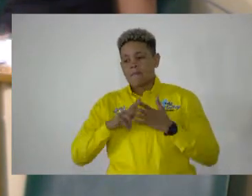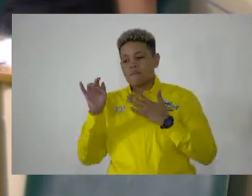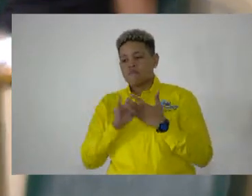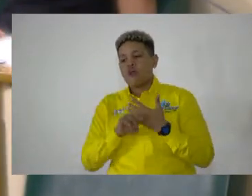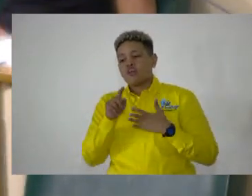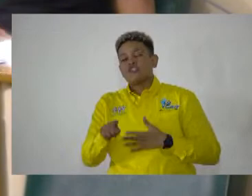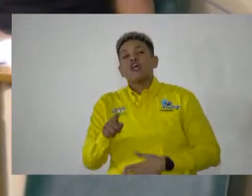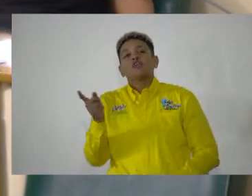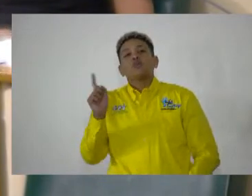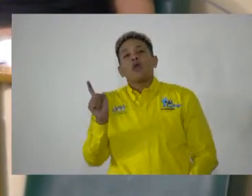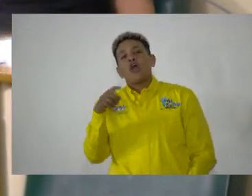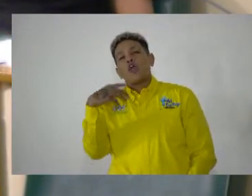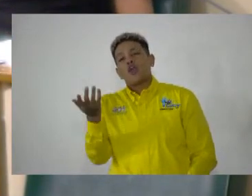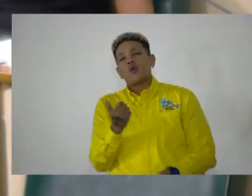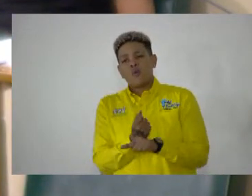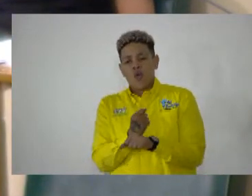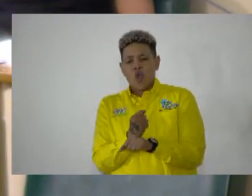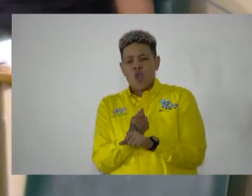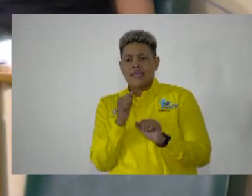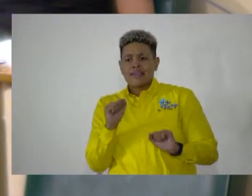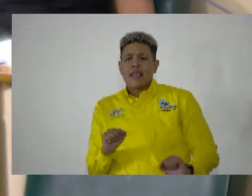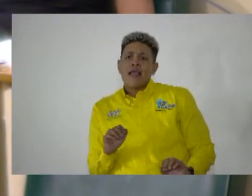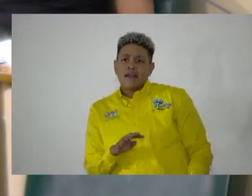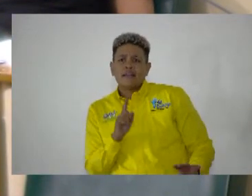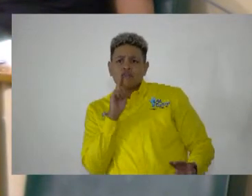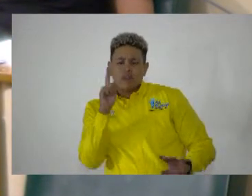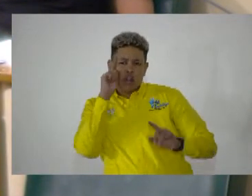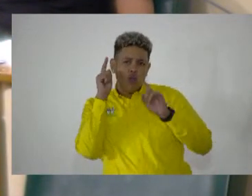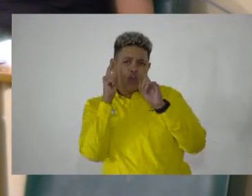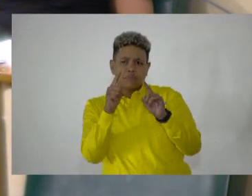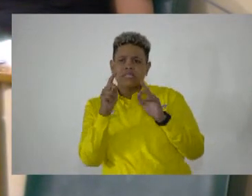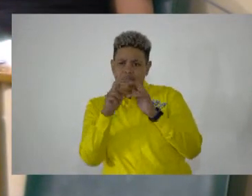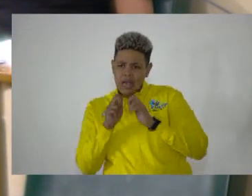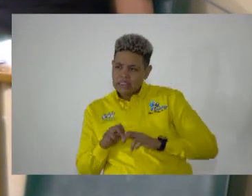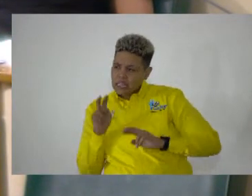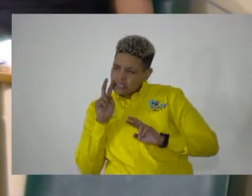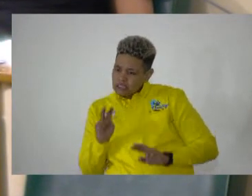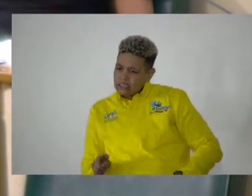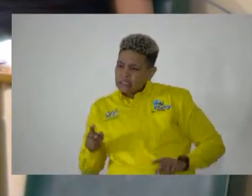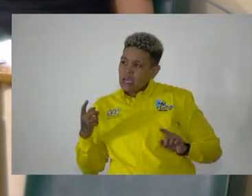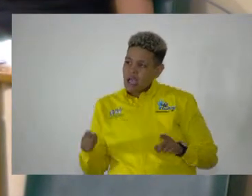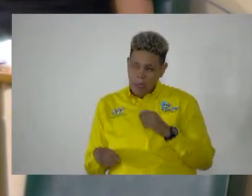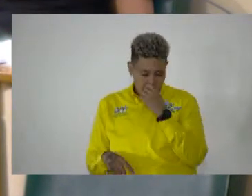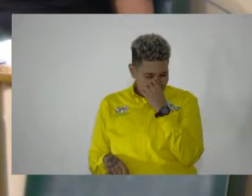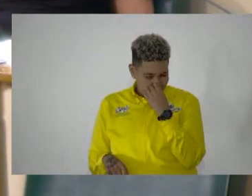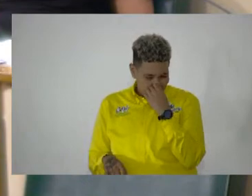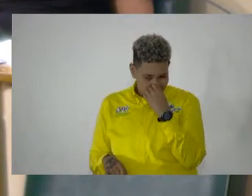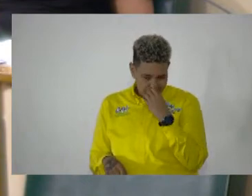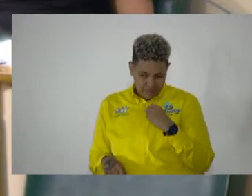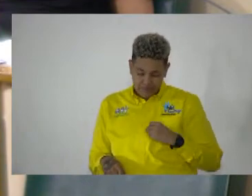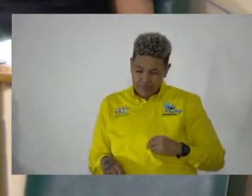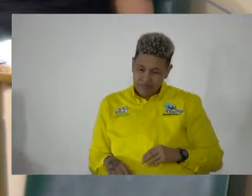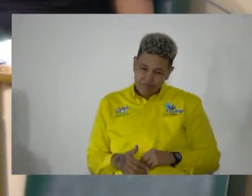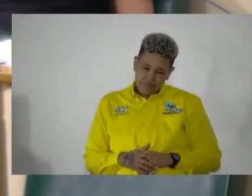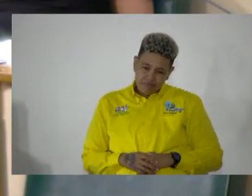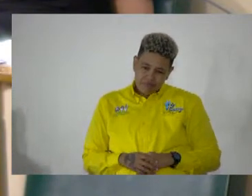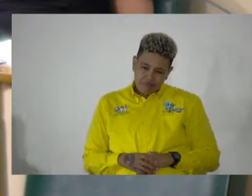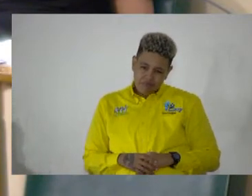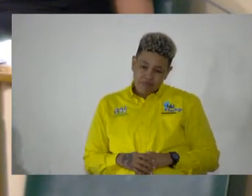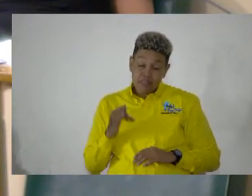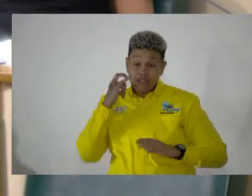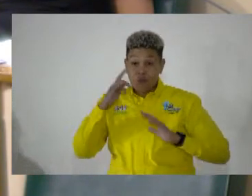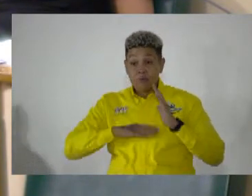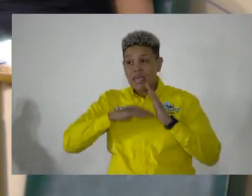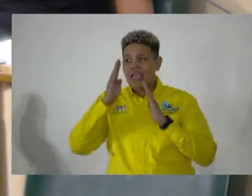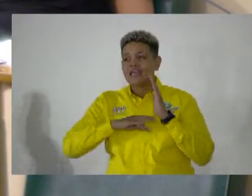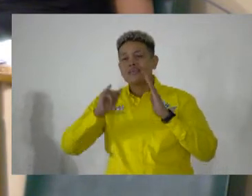projects where the works can be objectively assessed. If you paint a mural, you